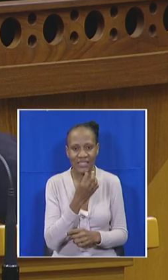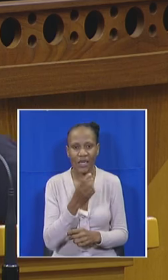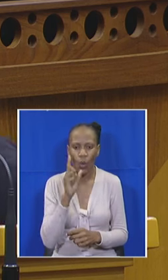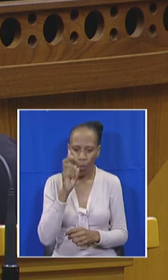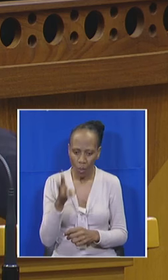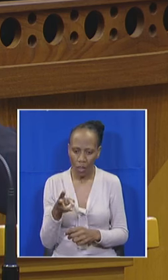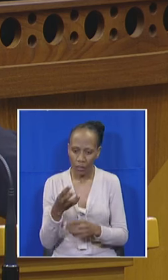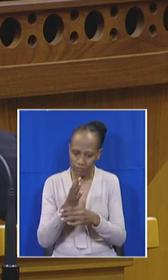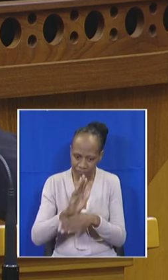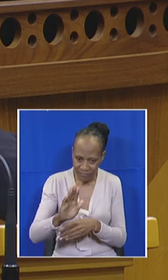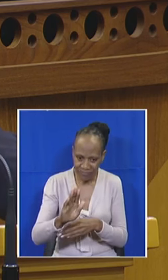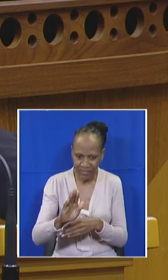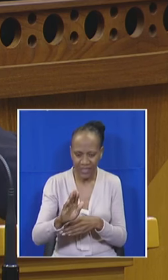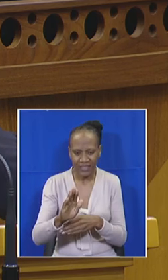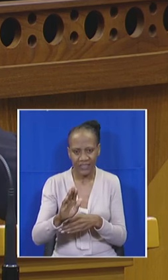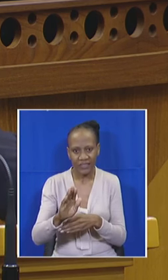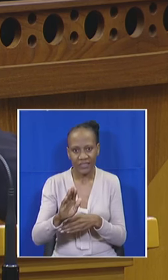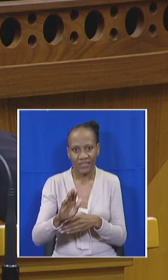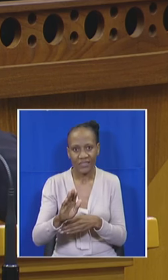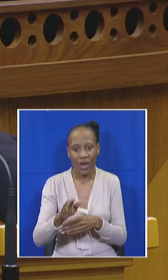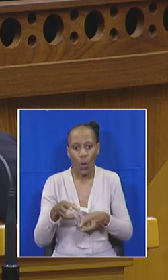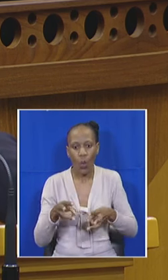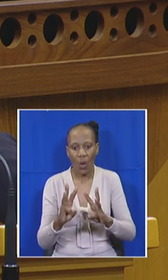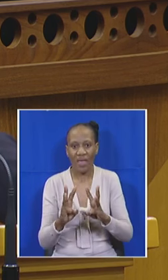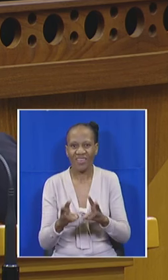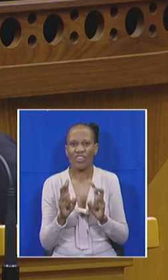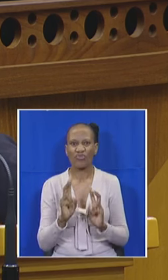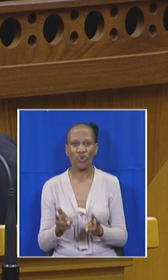quo and